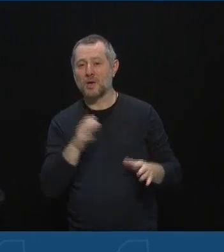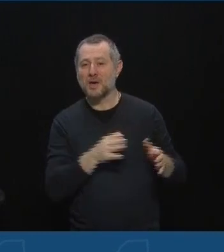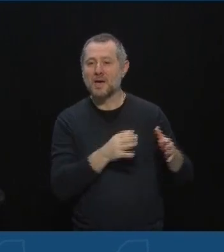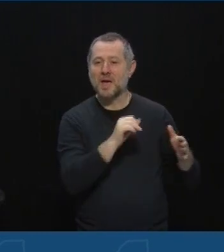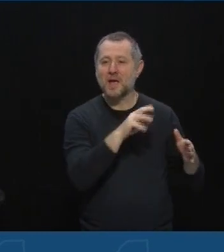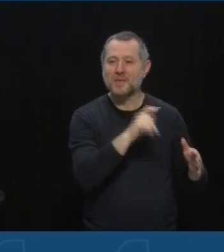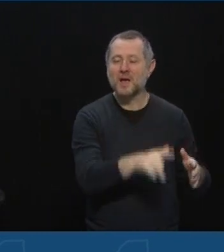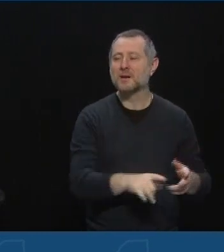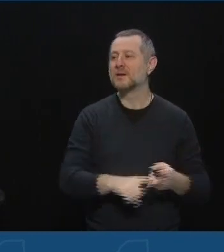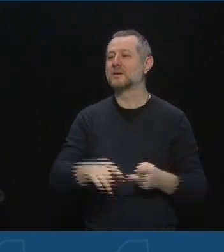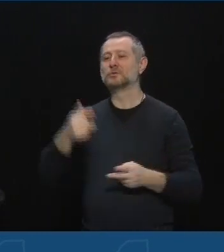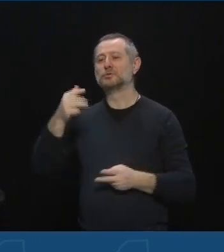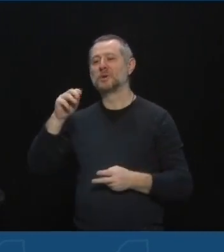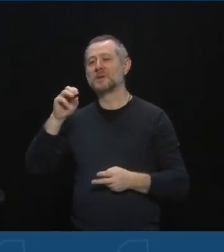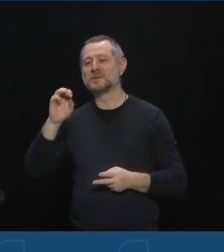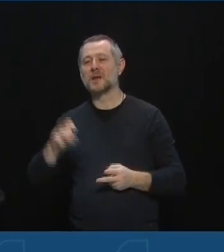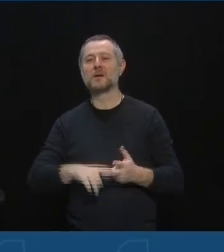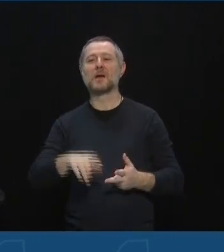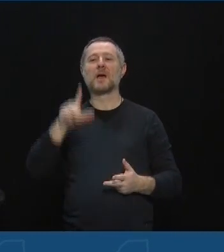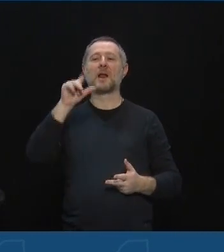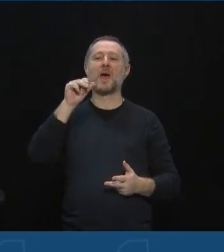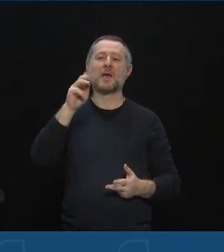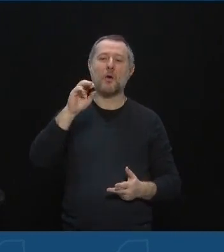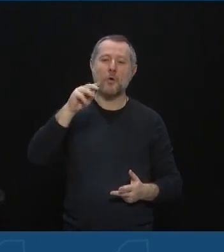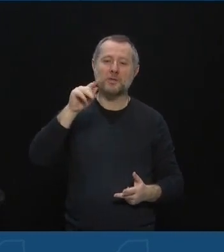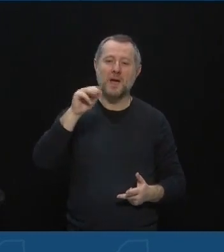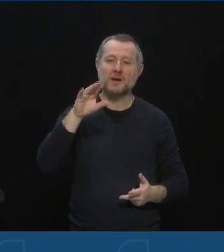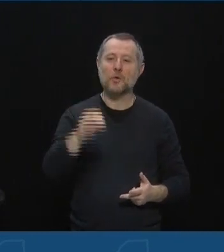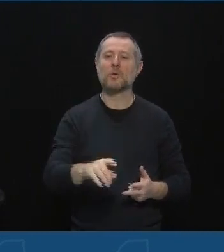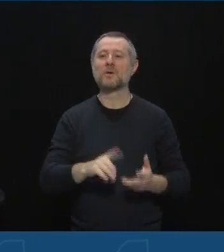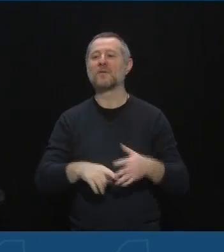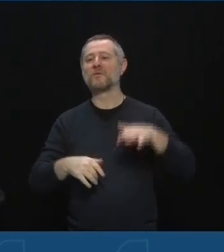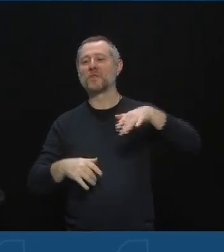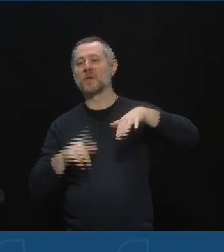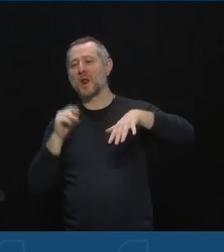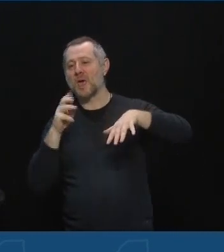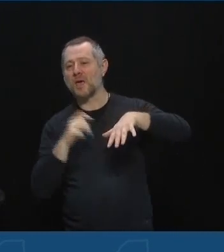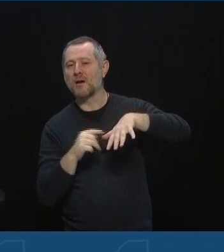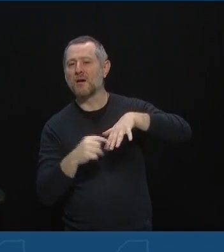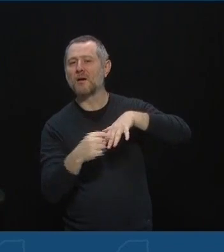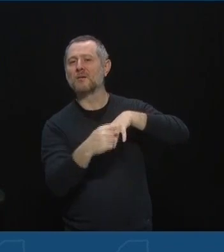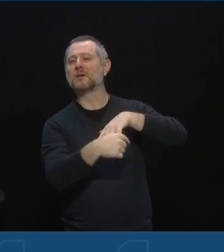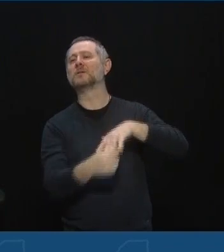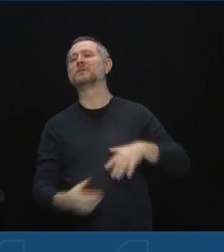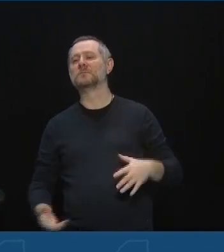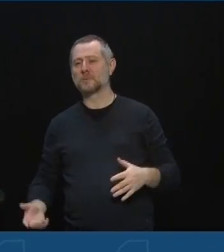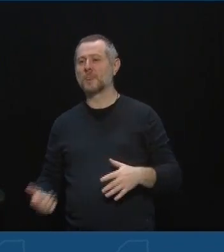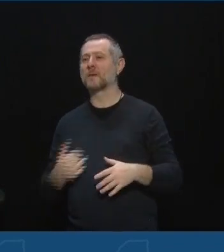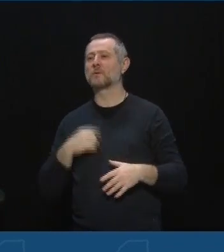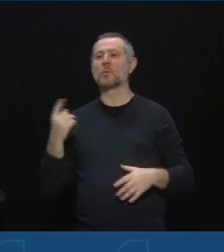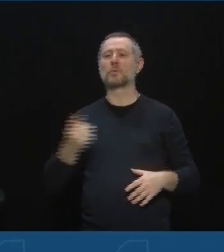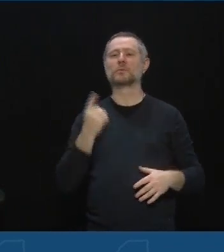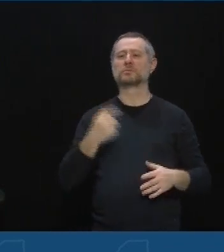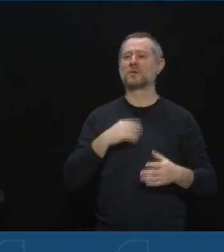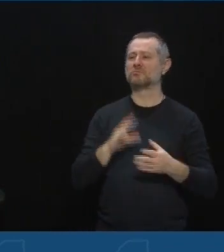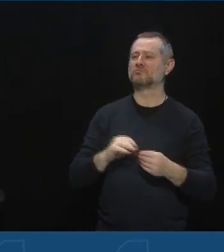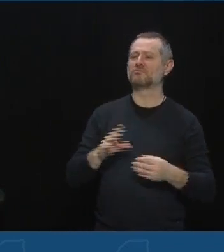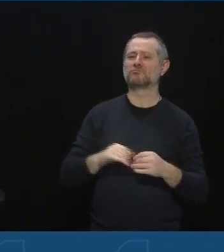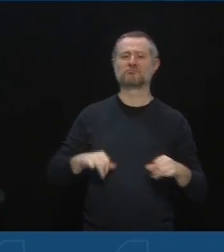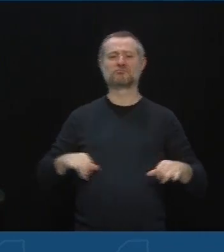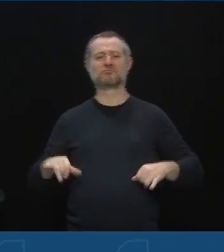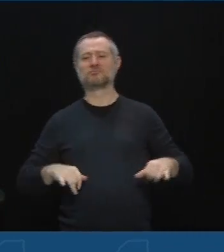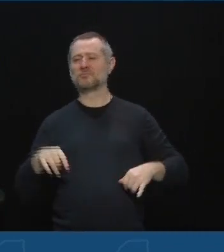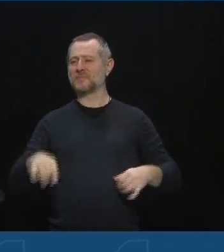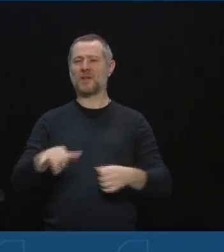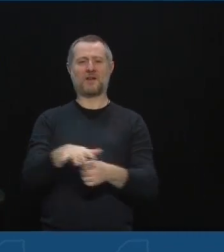this area has it all. And the Finger Lakes. I talk about this area all the time, just so you know. I'm always celebrating what we have here. Oh, have you